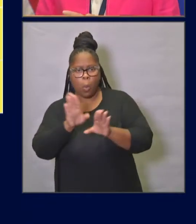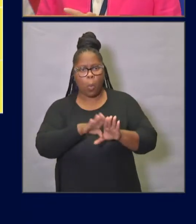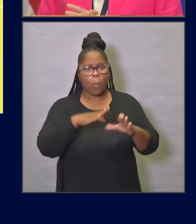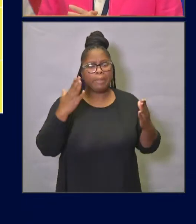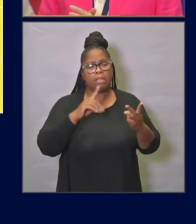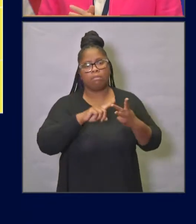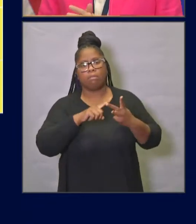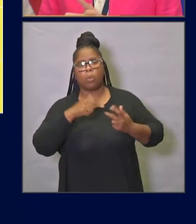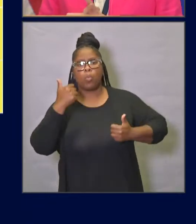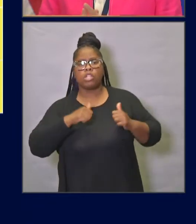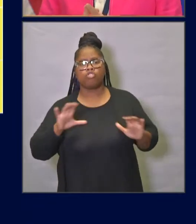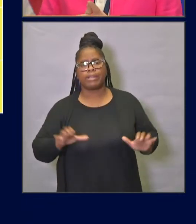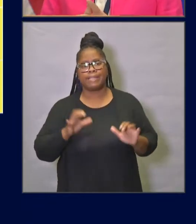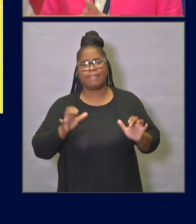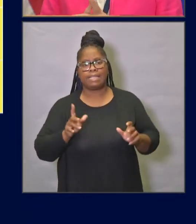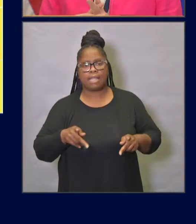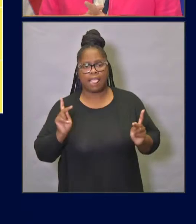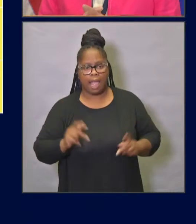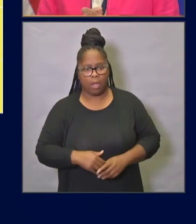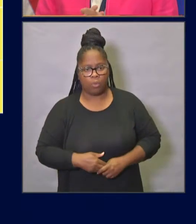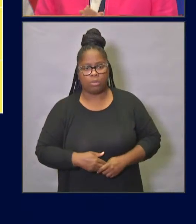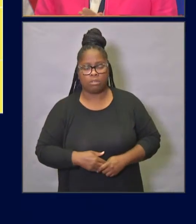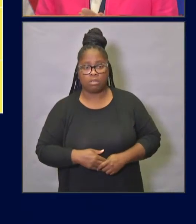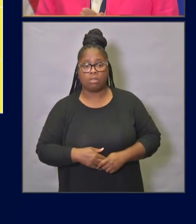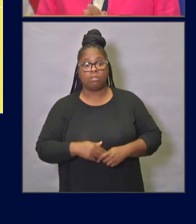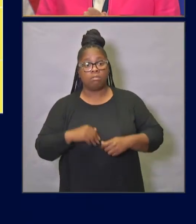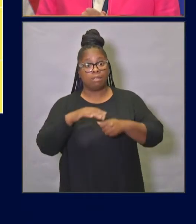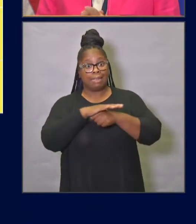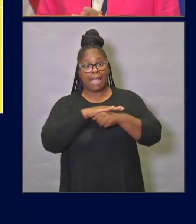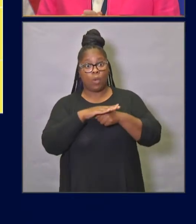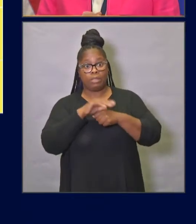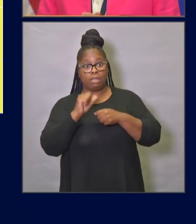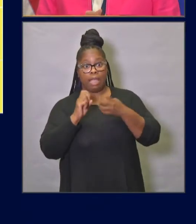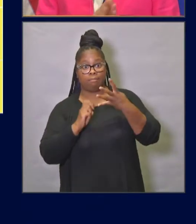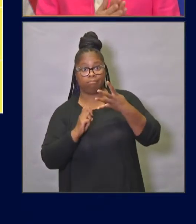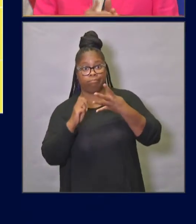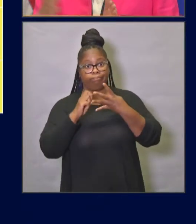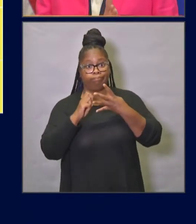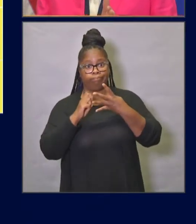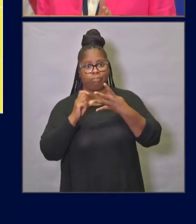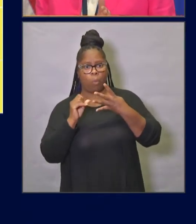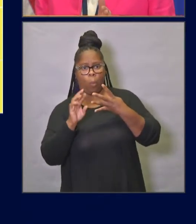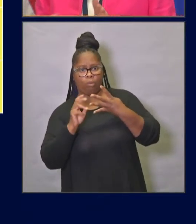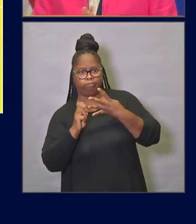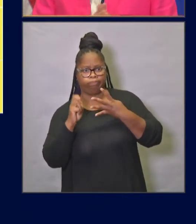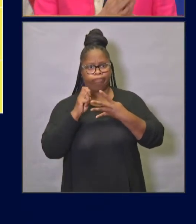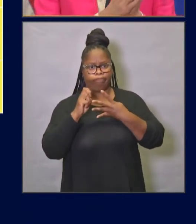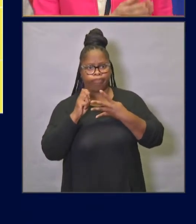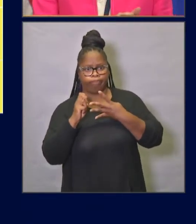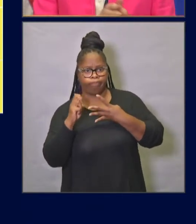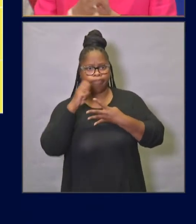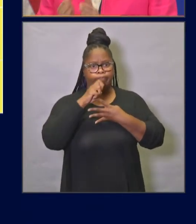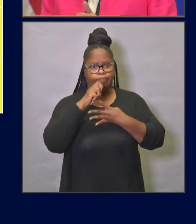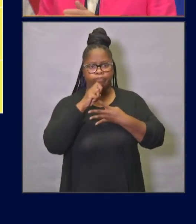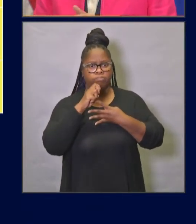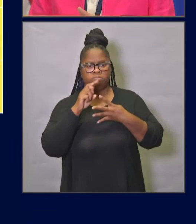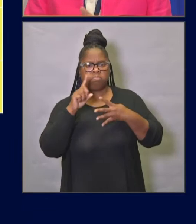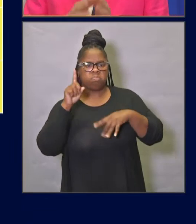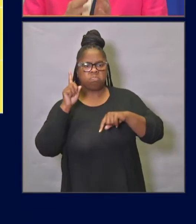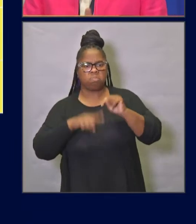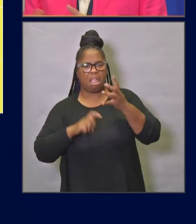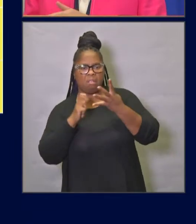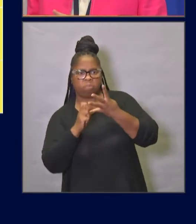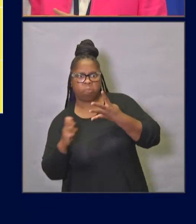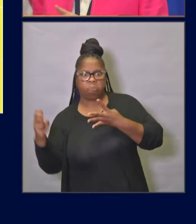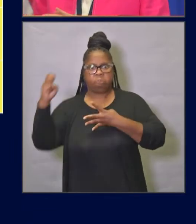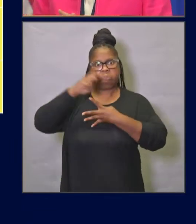activities. Counties are only allowed to move into a higher tier or the next tier over, from Tier 1 to Tier 2